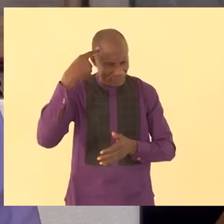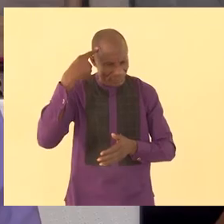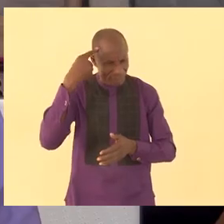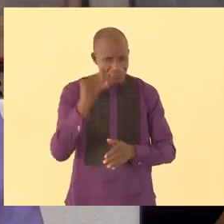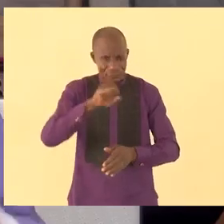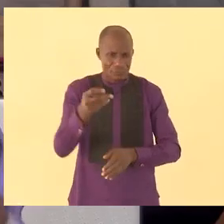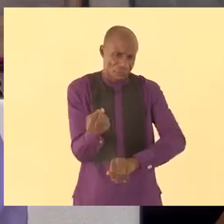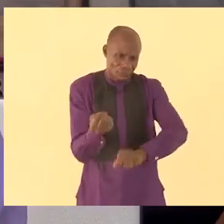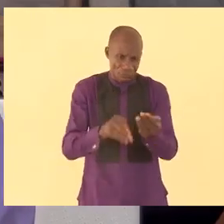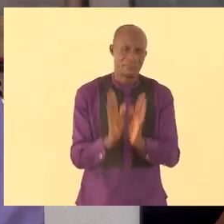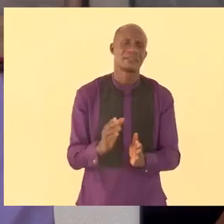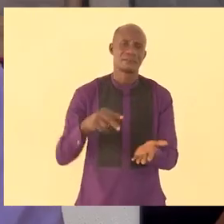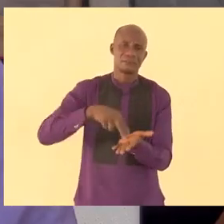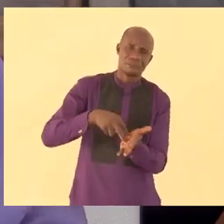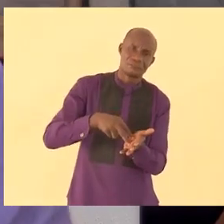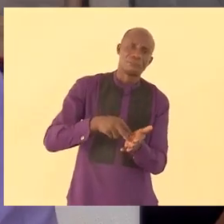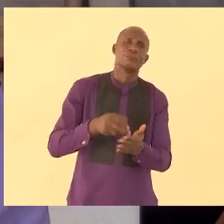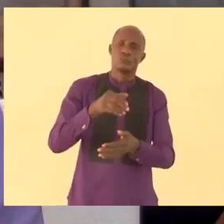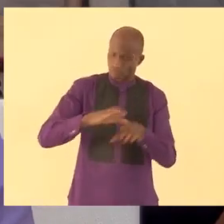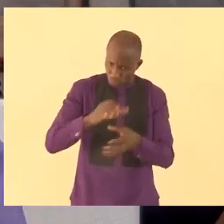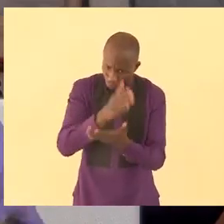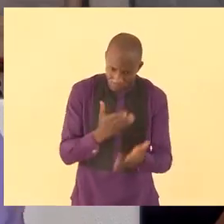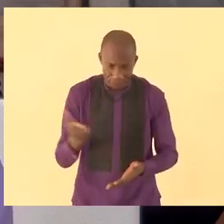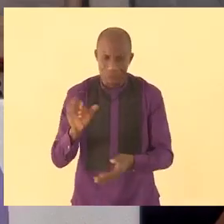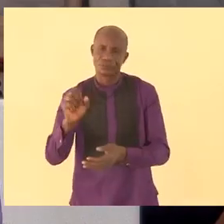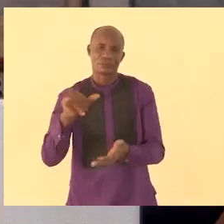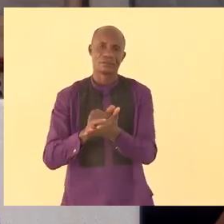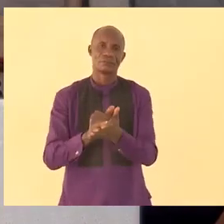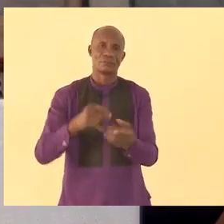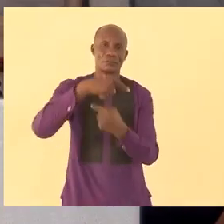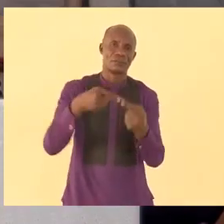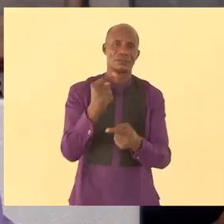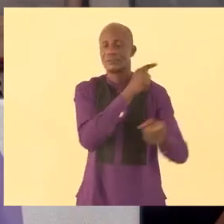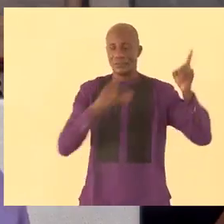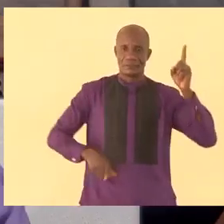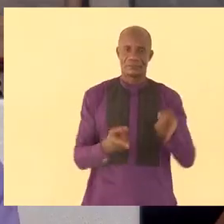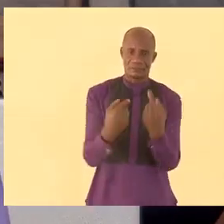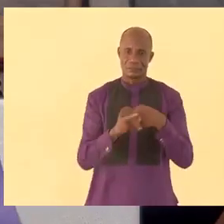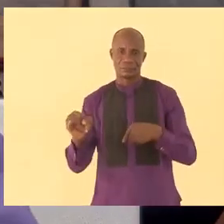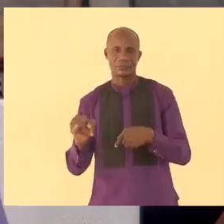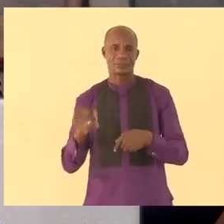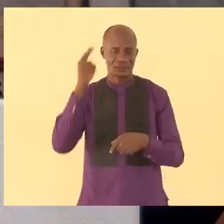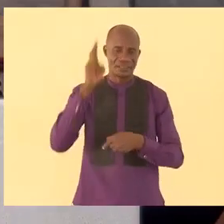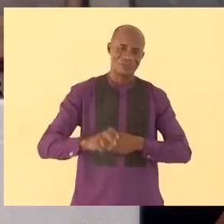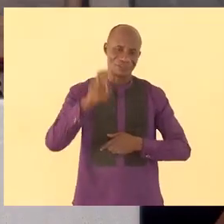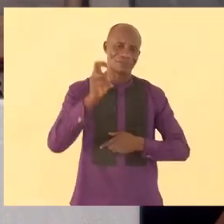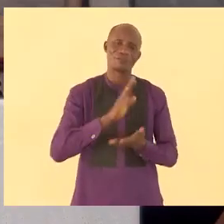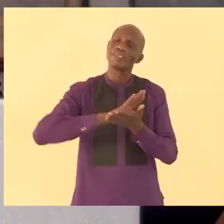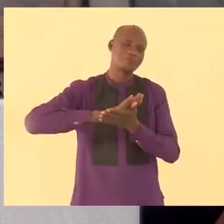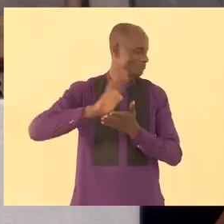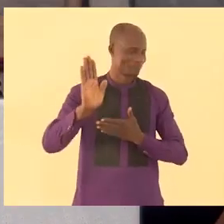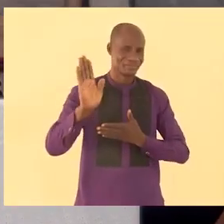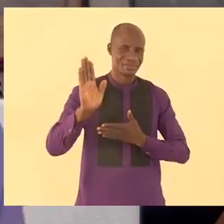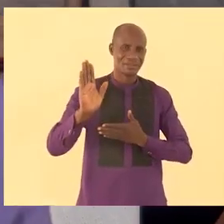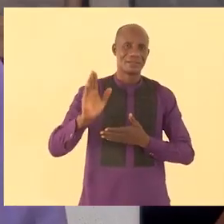Baptist meant? John the Baptist meant, do something so that when the Lord is coming in, his journey will be